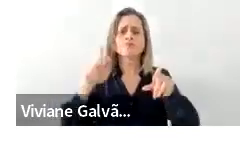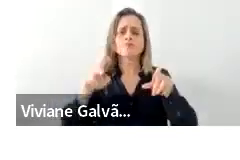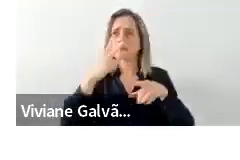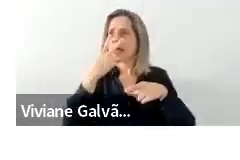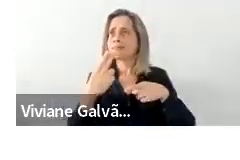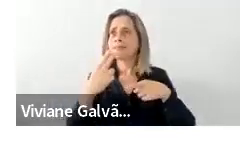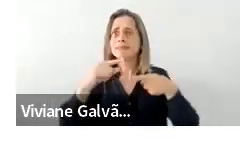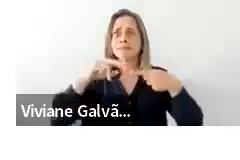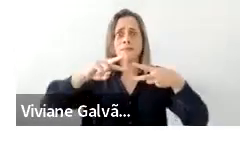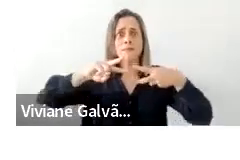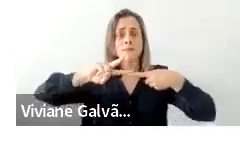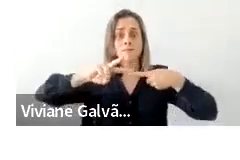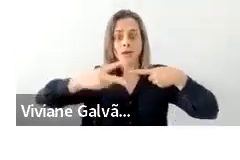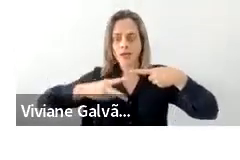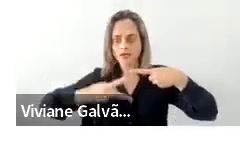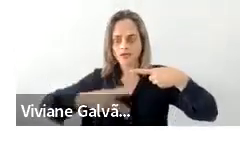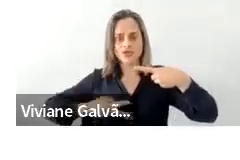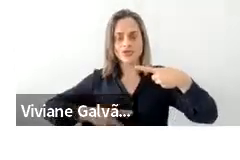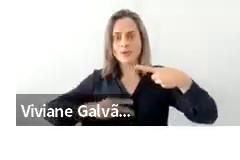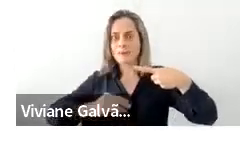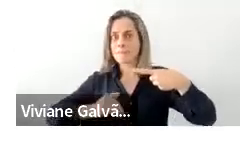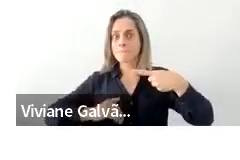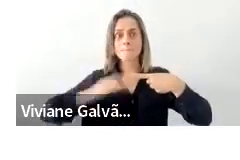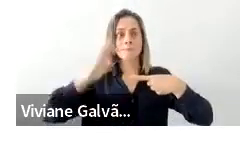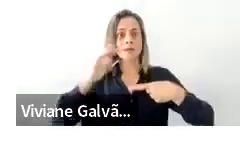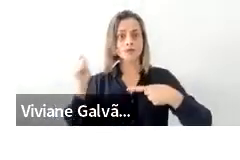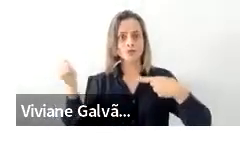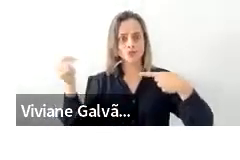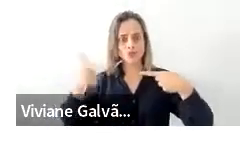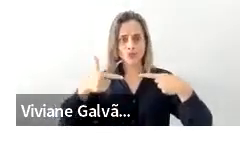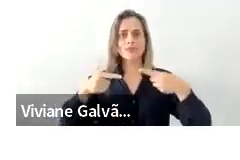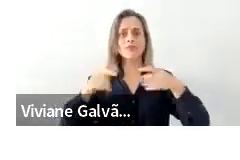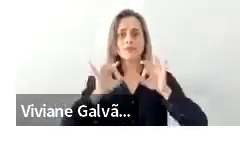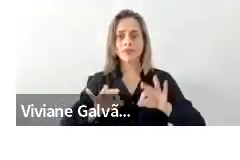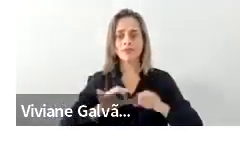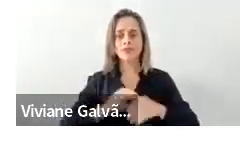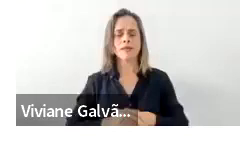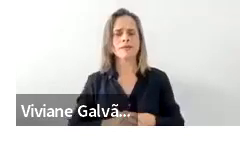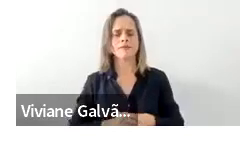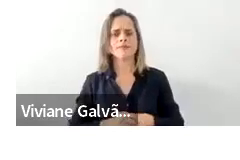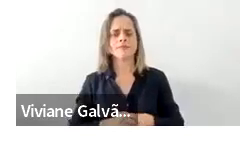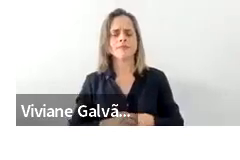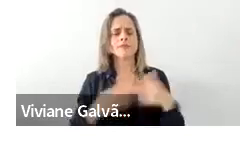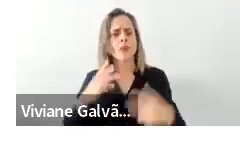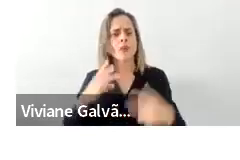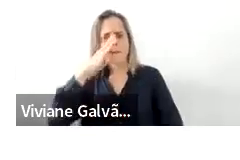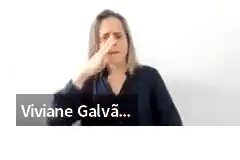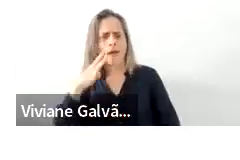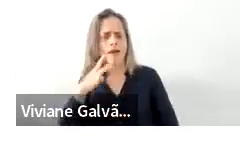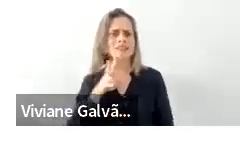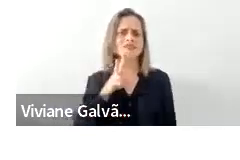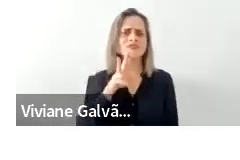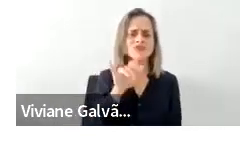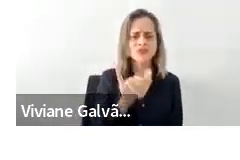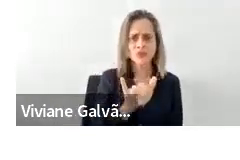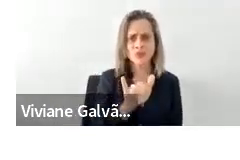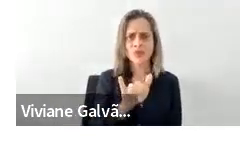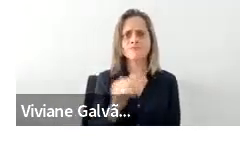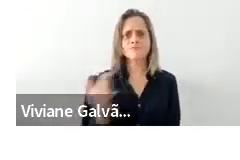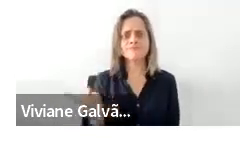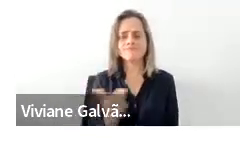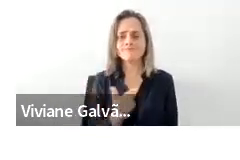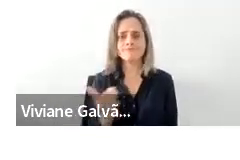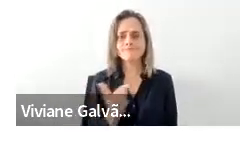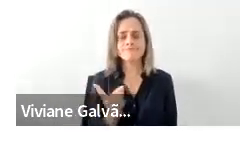At the same time, neither in Marx nor in Vygotsky do we find a finished body of work,